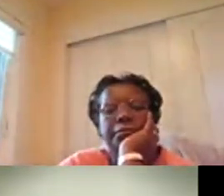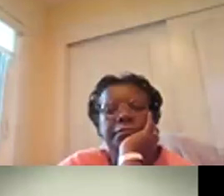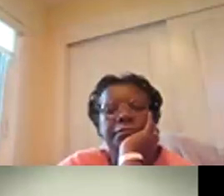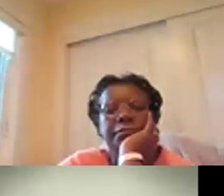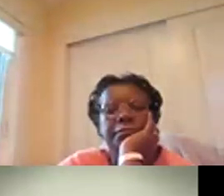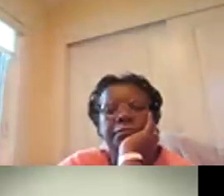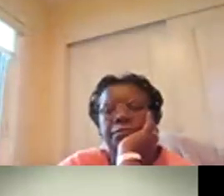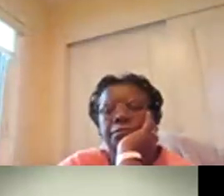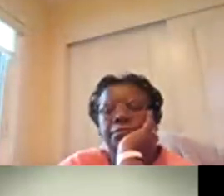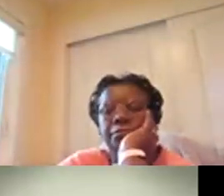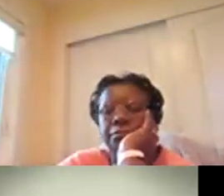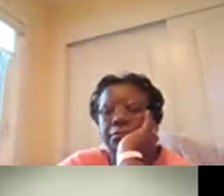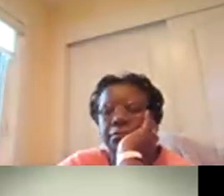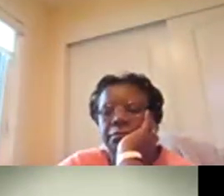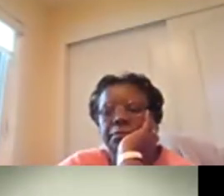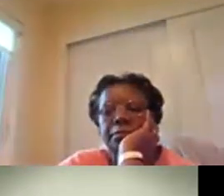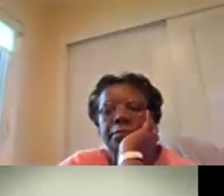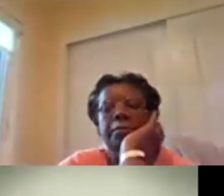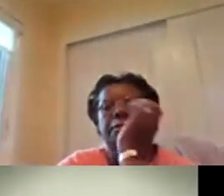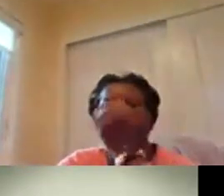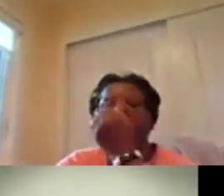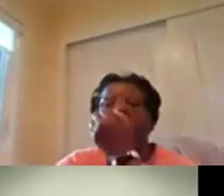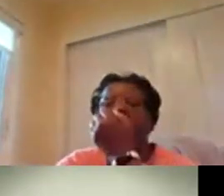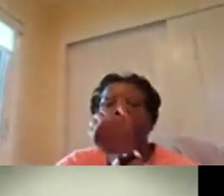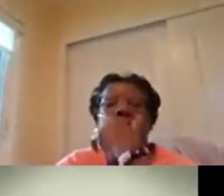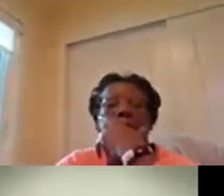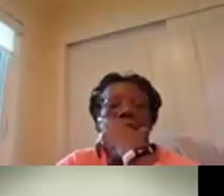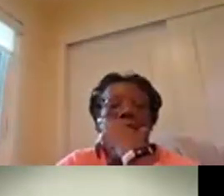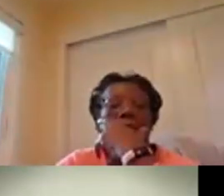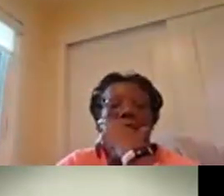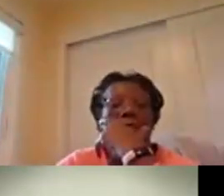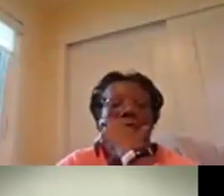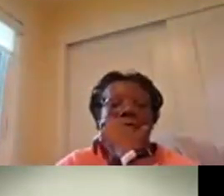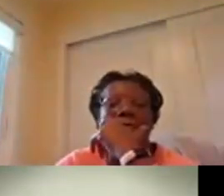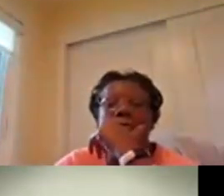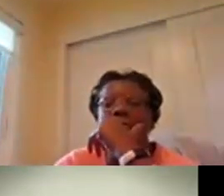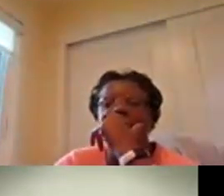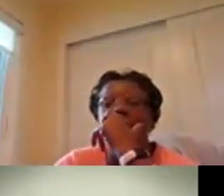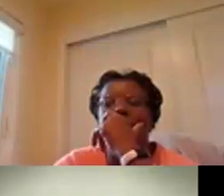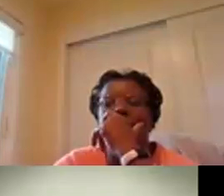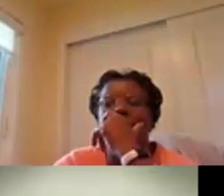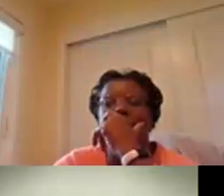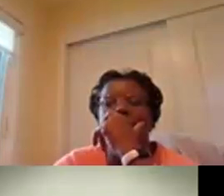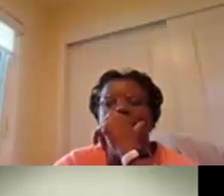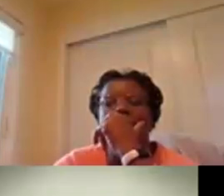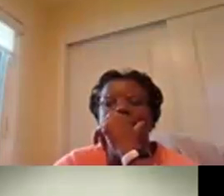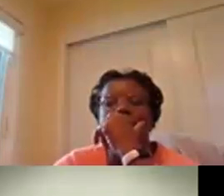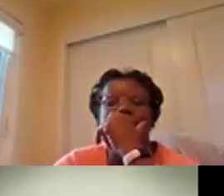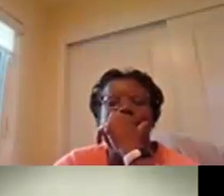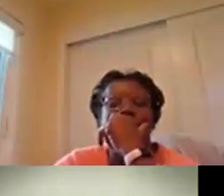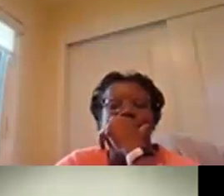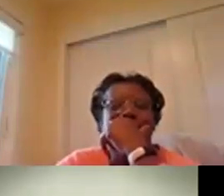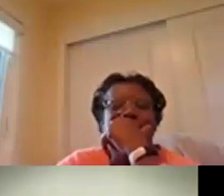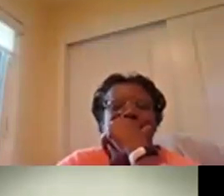All right, any questions? So again, our staff's going to be doing a lot of looking at